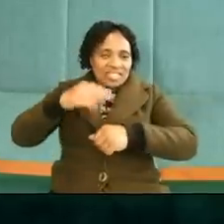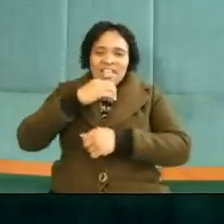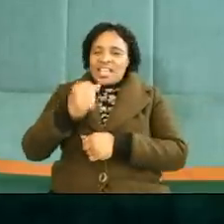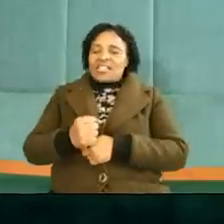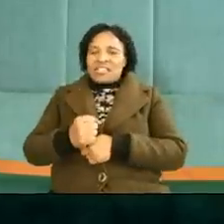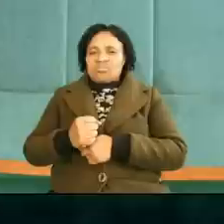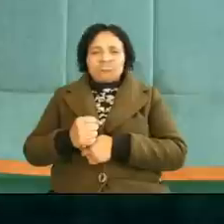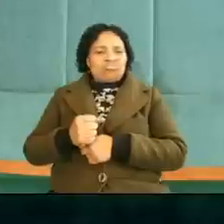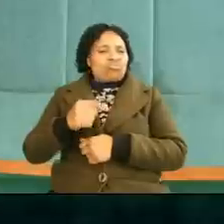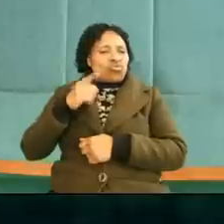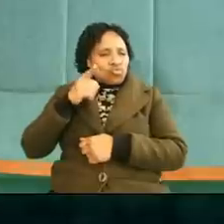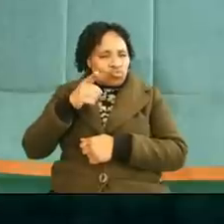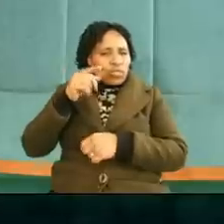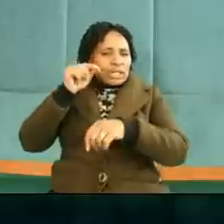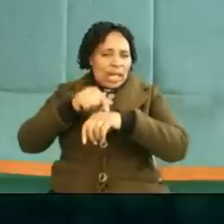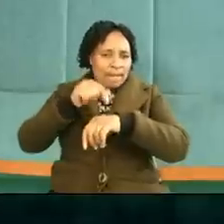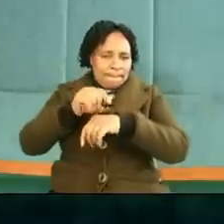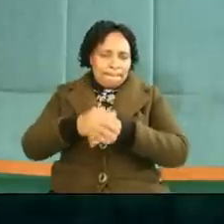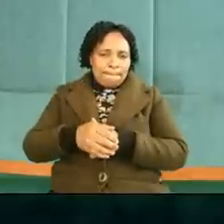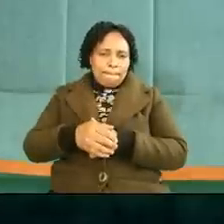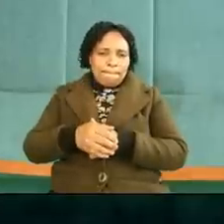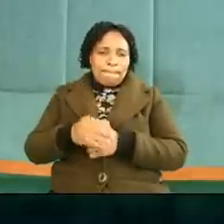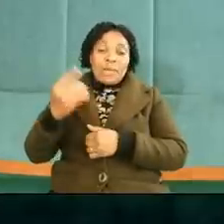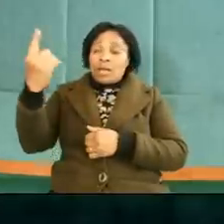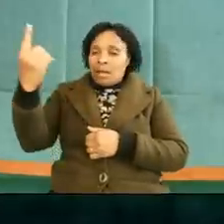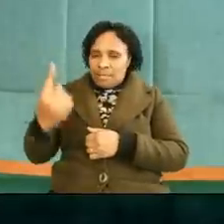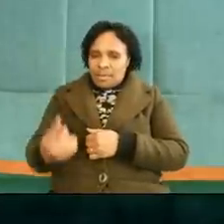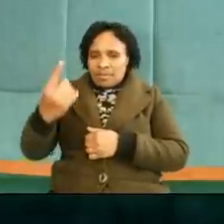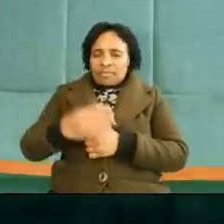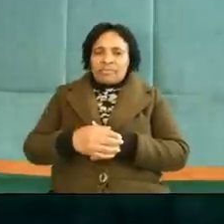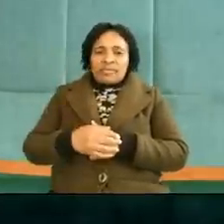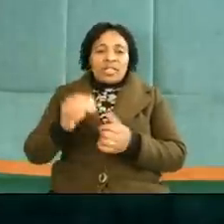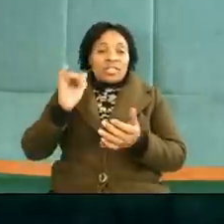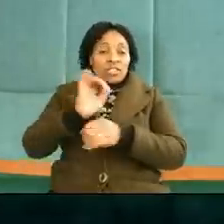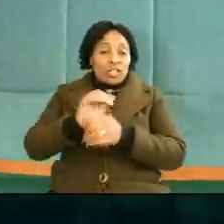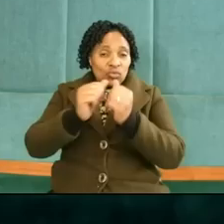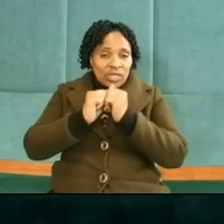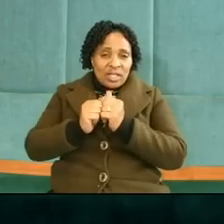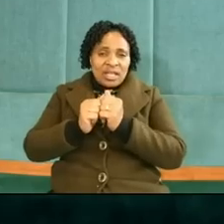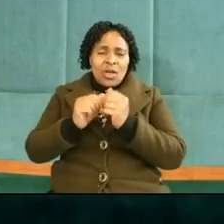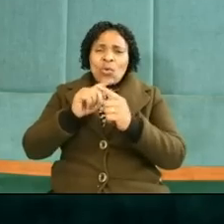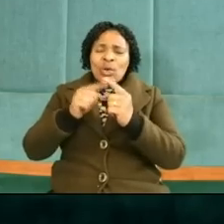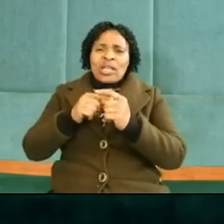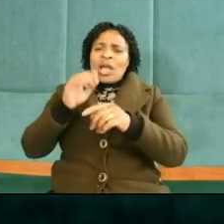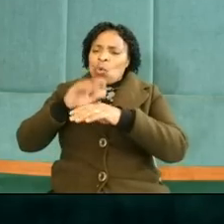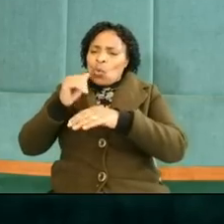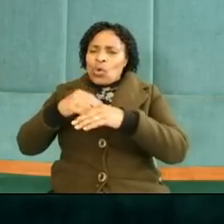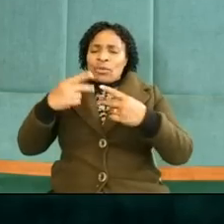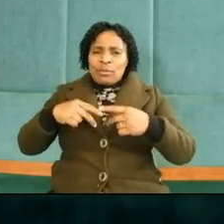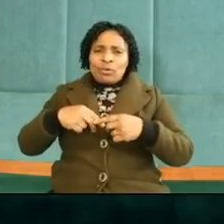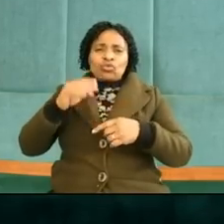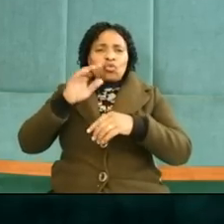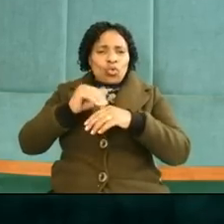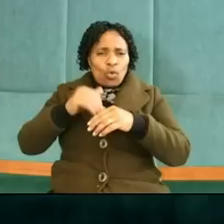then it is in your time that I am coming. Is the church with me? When I call people to give their heart to the